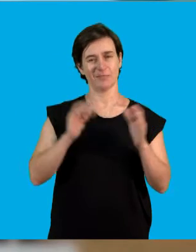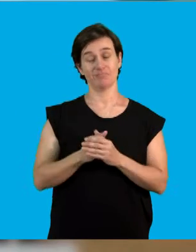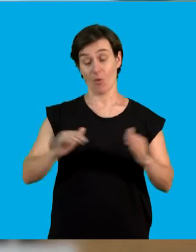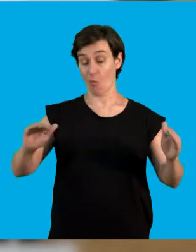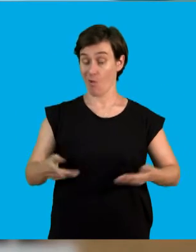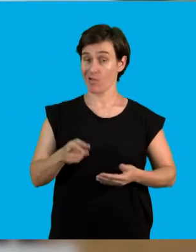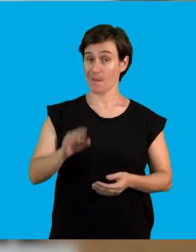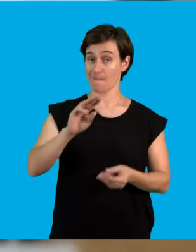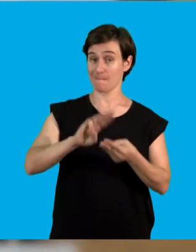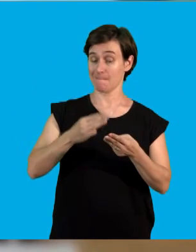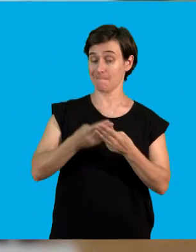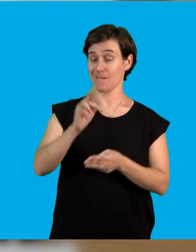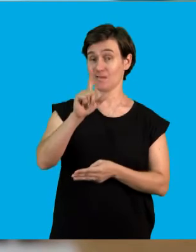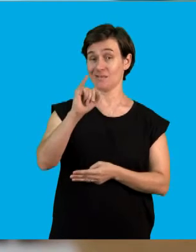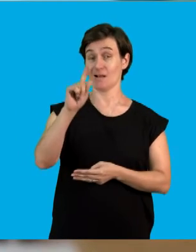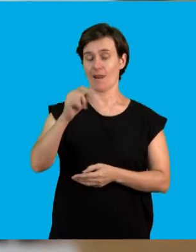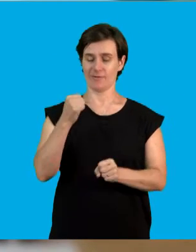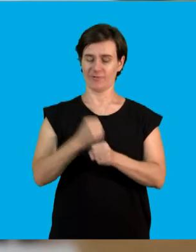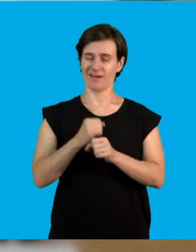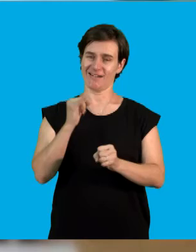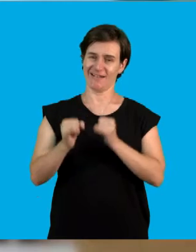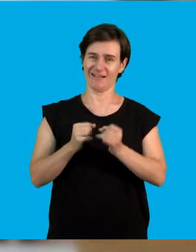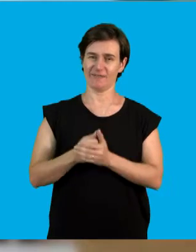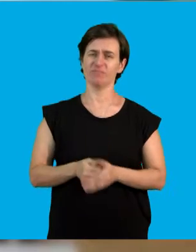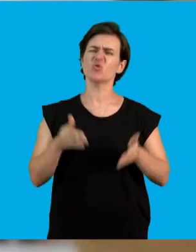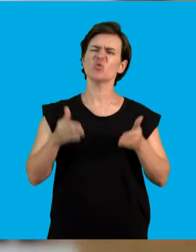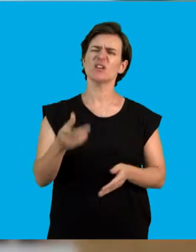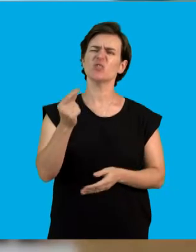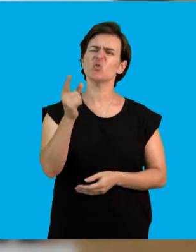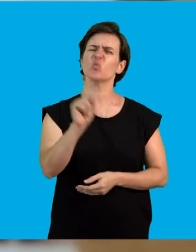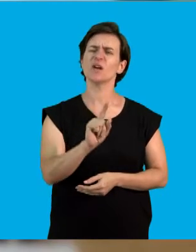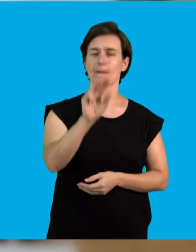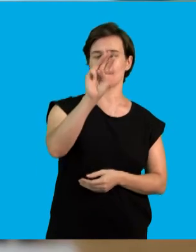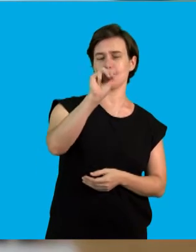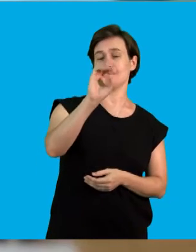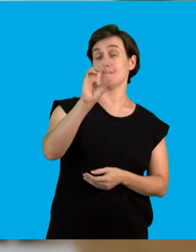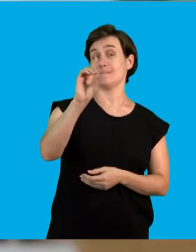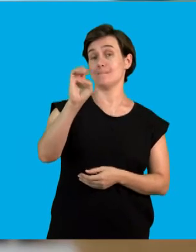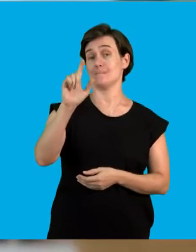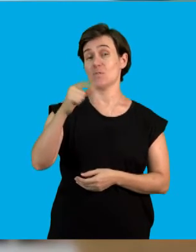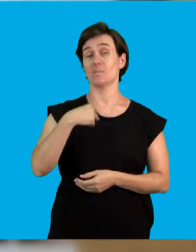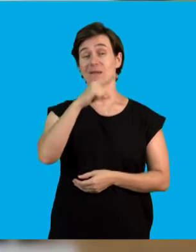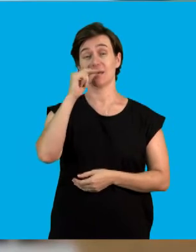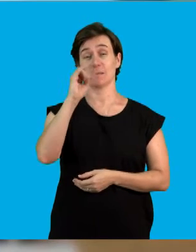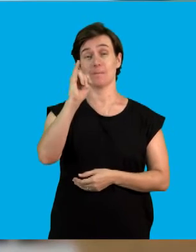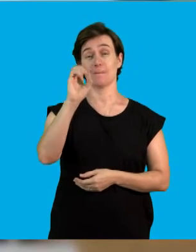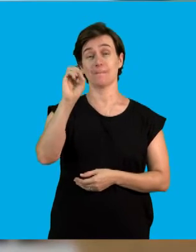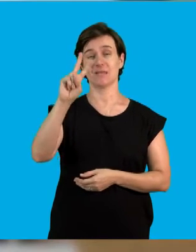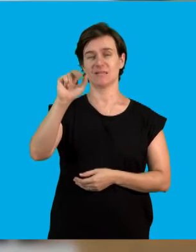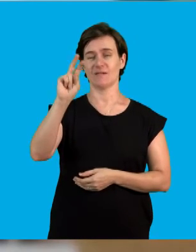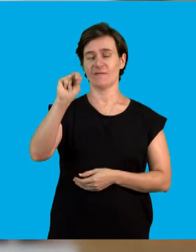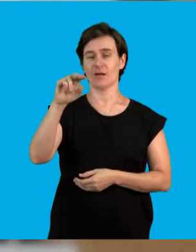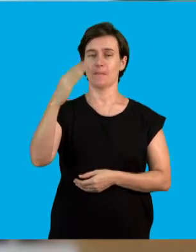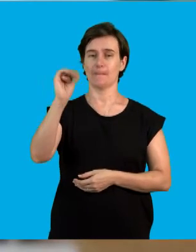Good day learners, welcome to Mathematical Literacy, grade 11. Today we will be discussing models and I am Ms.